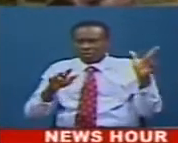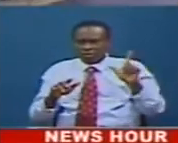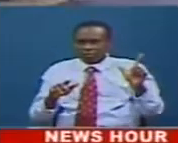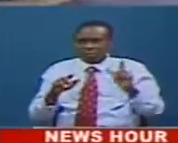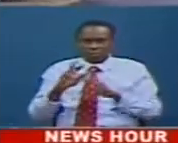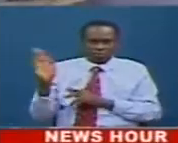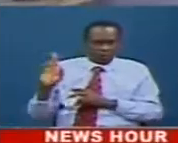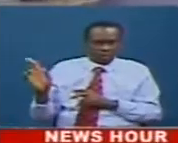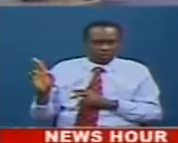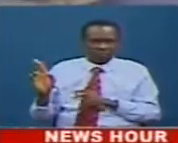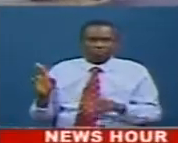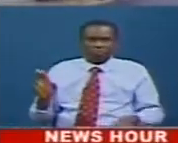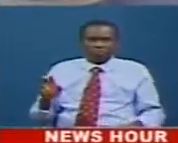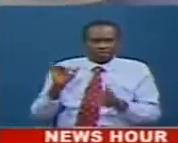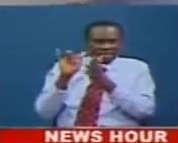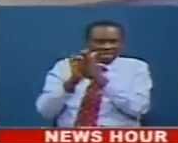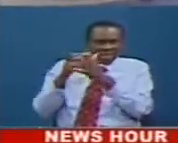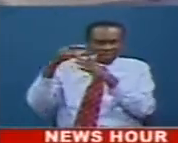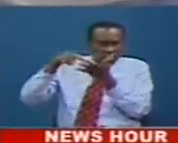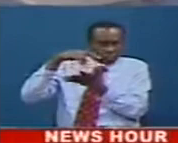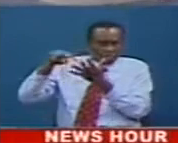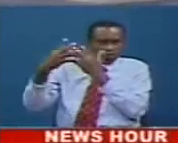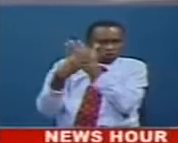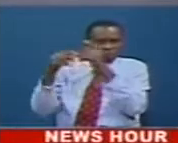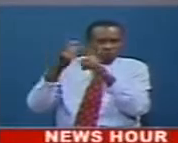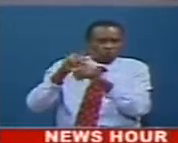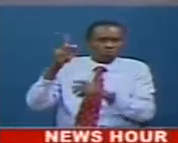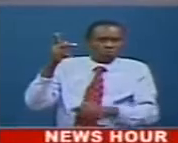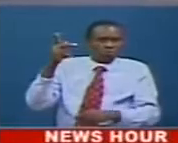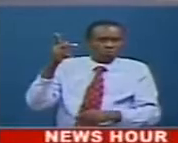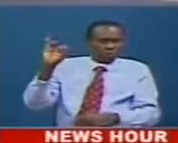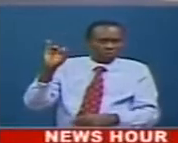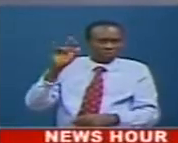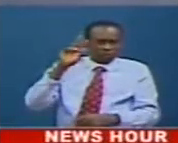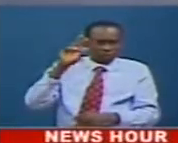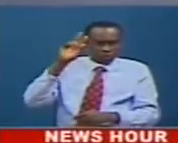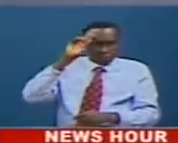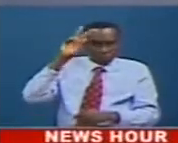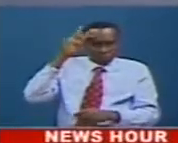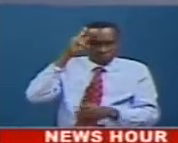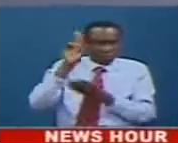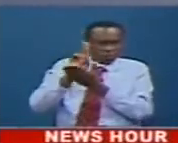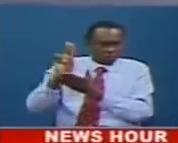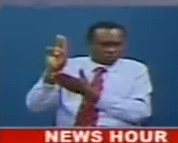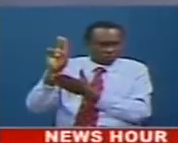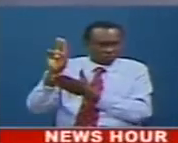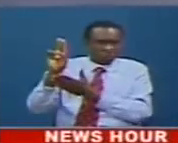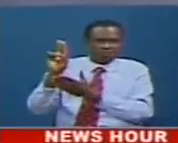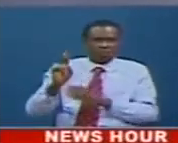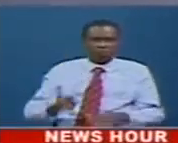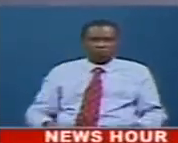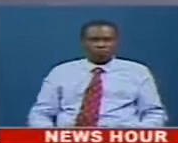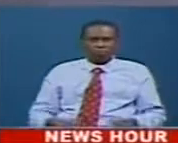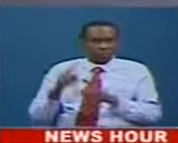Technology, as well as the Kingsley Hayford Hall of the University of Cape Coast. It is male-dominated and used by students during